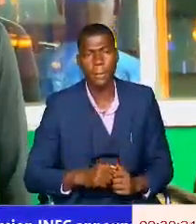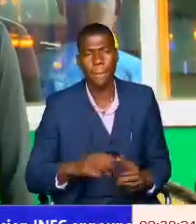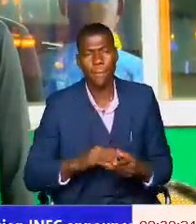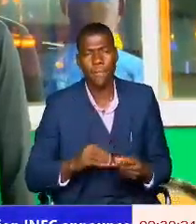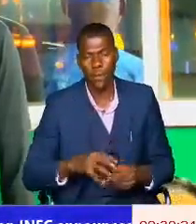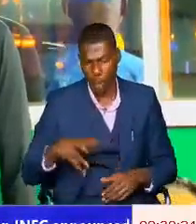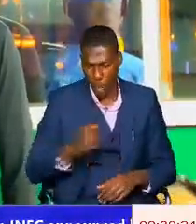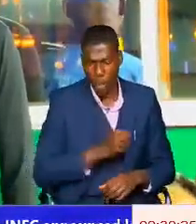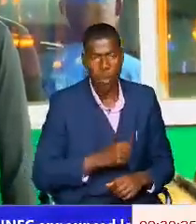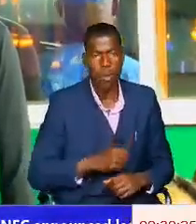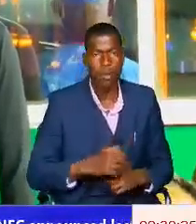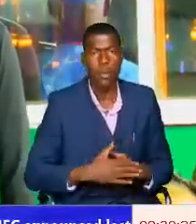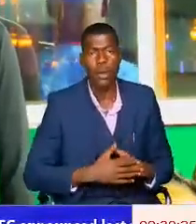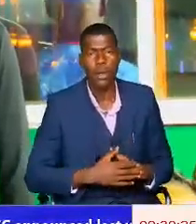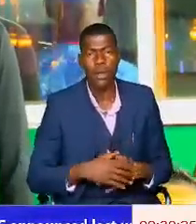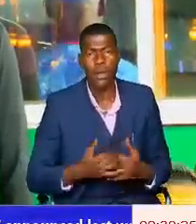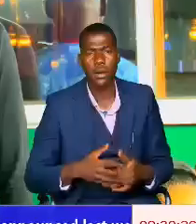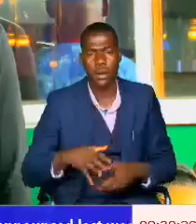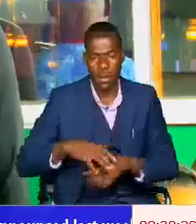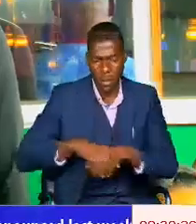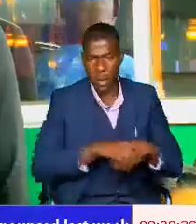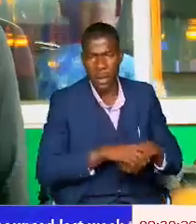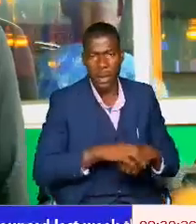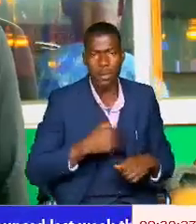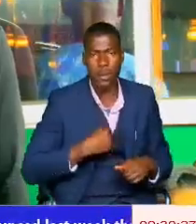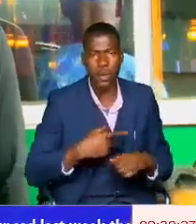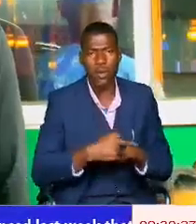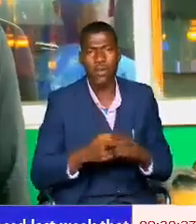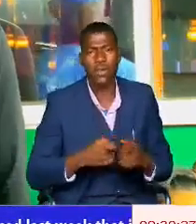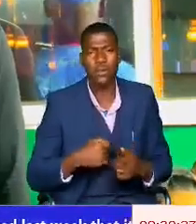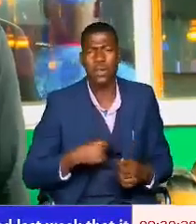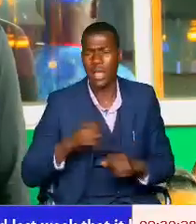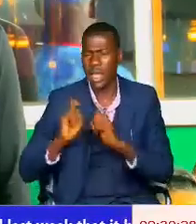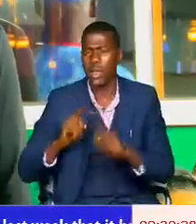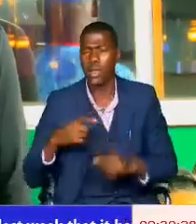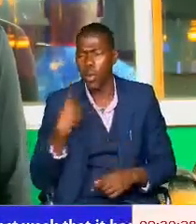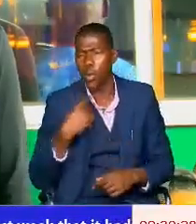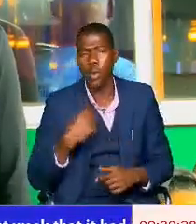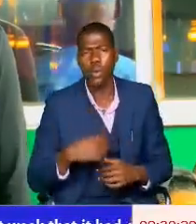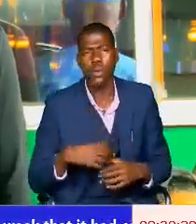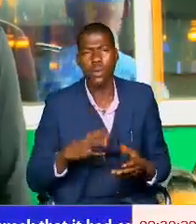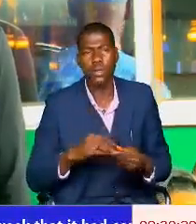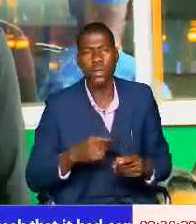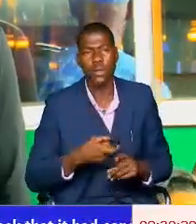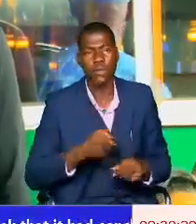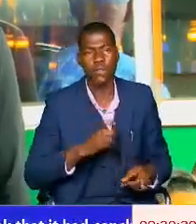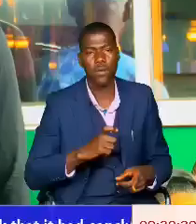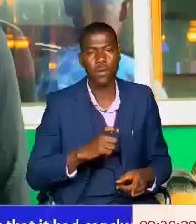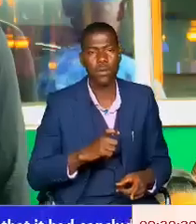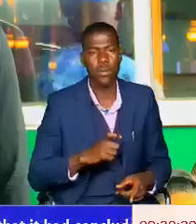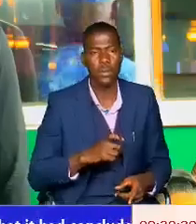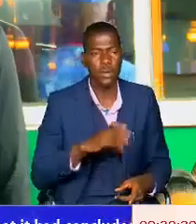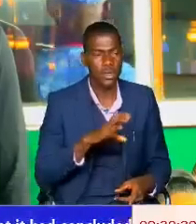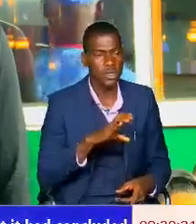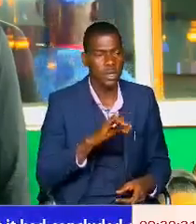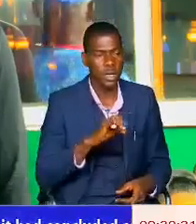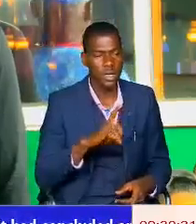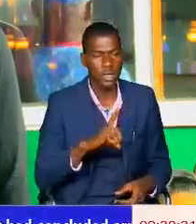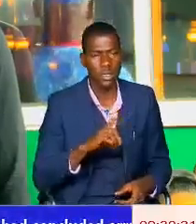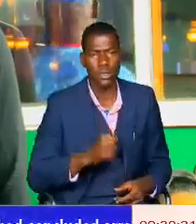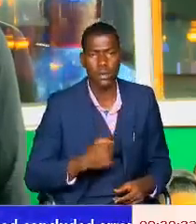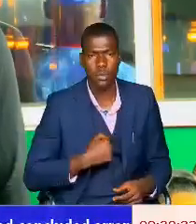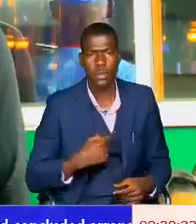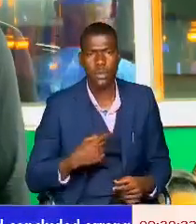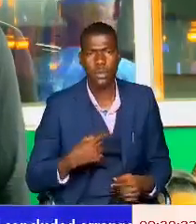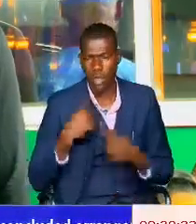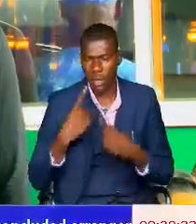back here. Then they brought them to my office. I said, who are these people? They introduced themselves that they are from 4CID. I told them, say,